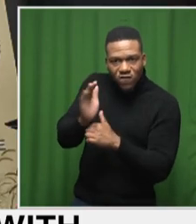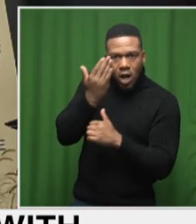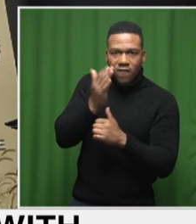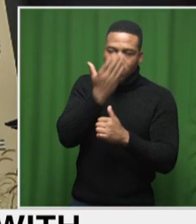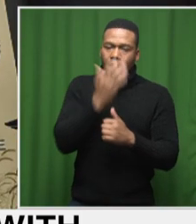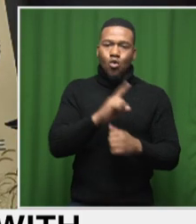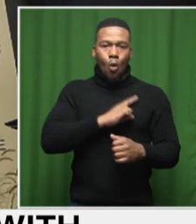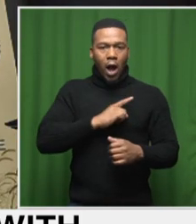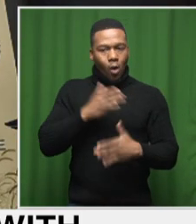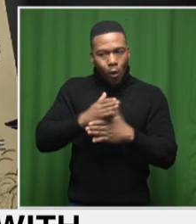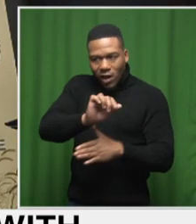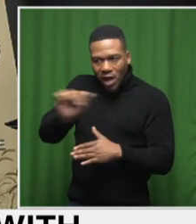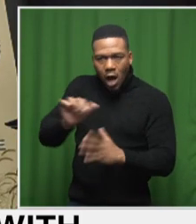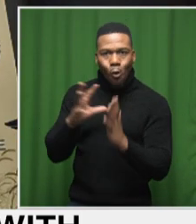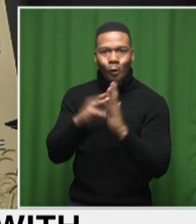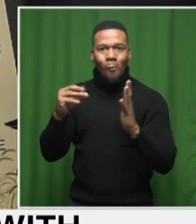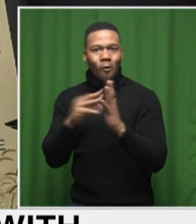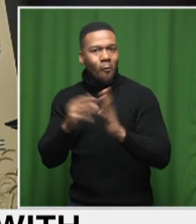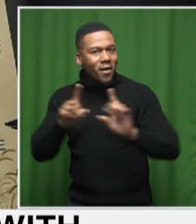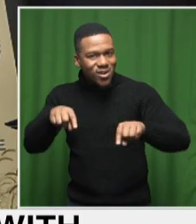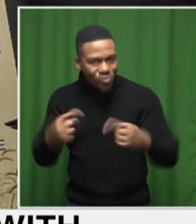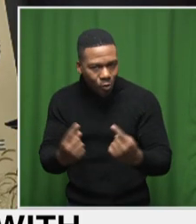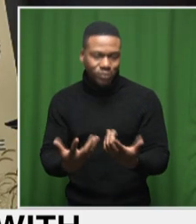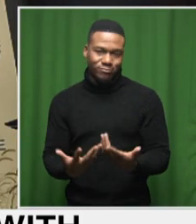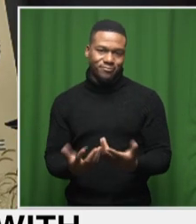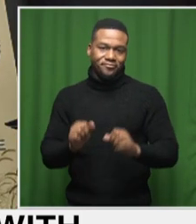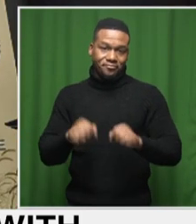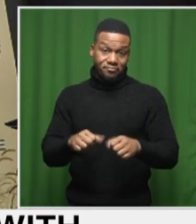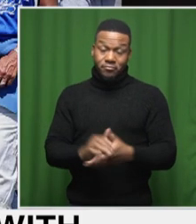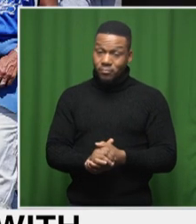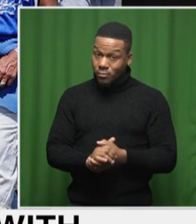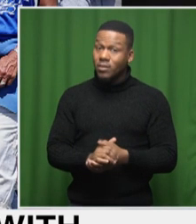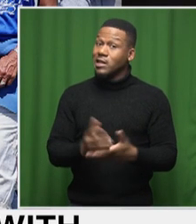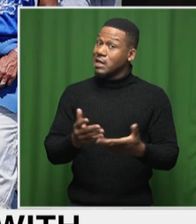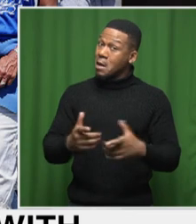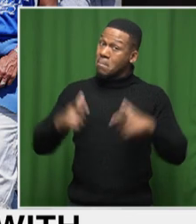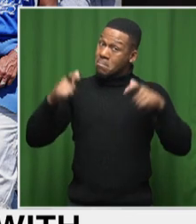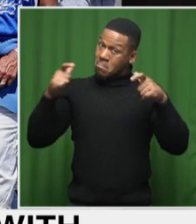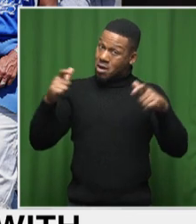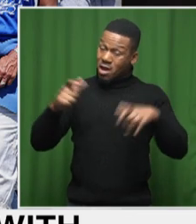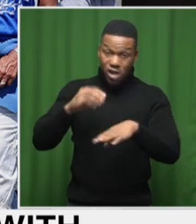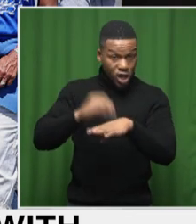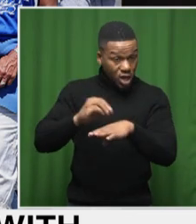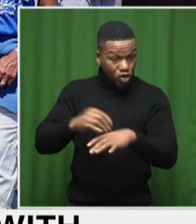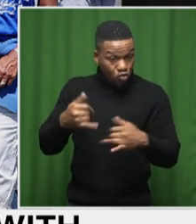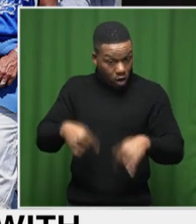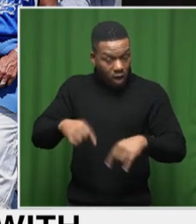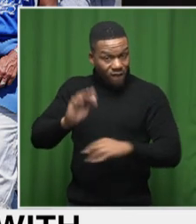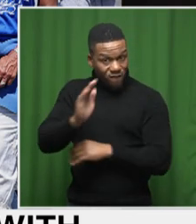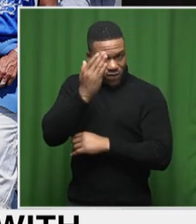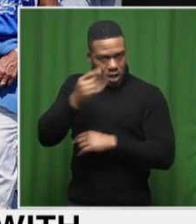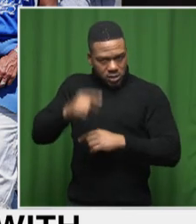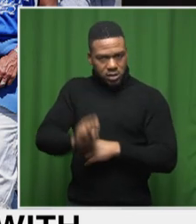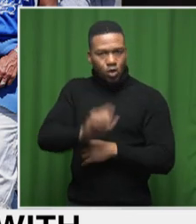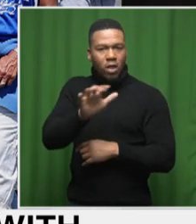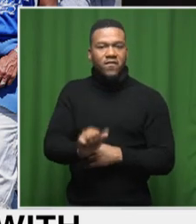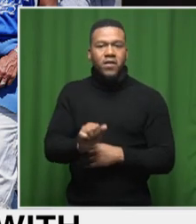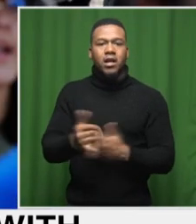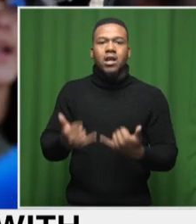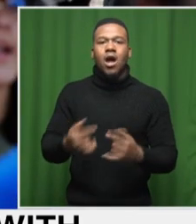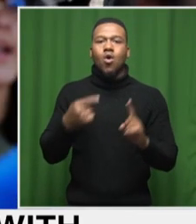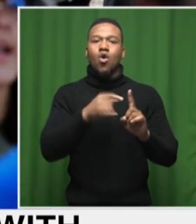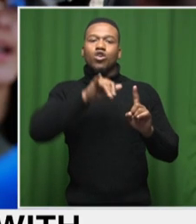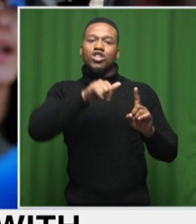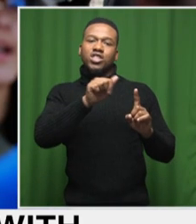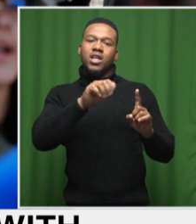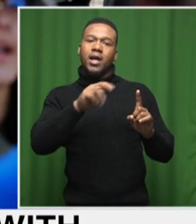replicated or co-opted by software programs. And these are some of the big issues we are facing in South Africa as well. Jack joins us now this morning to discuss